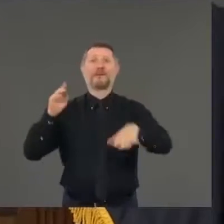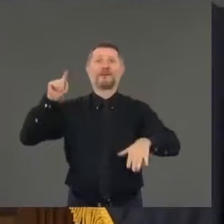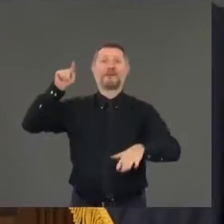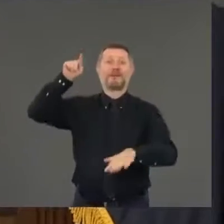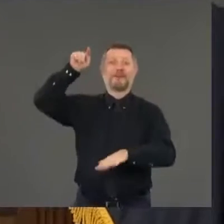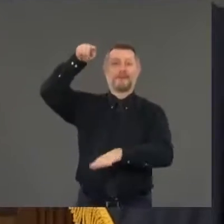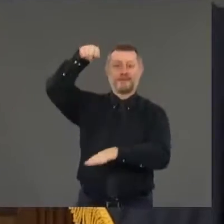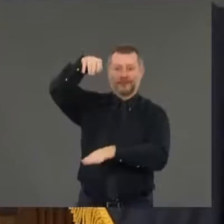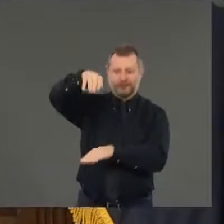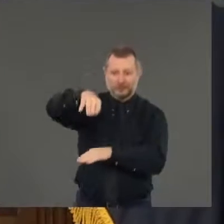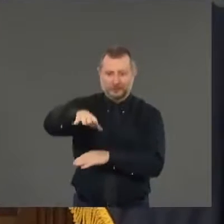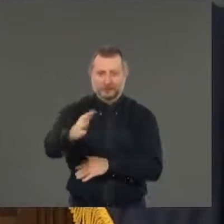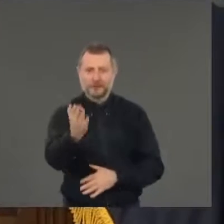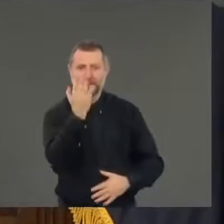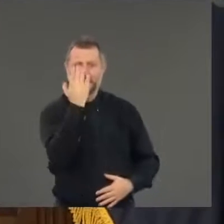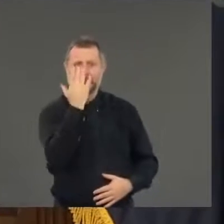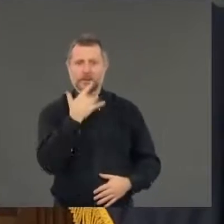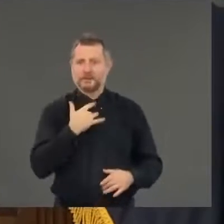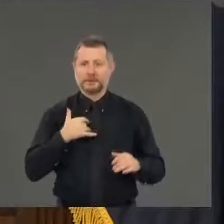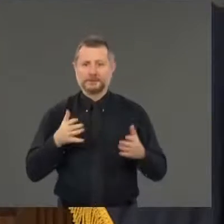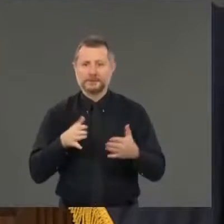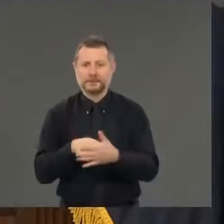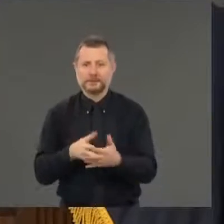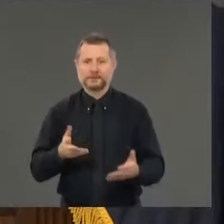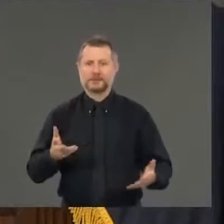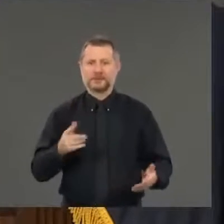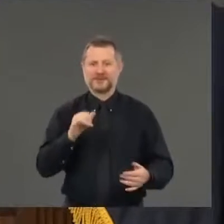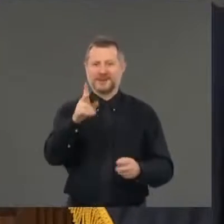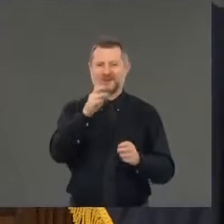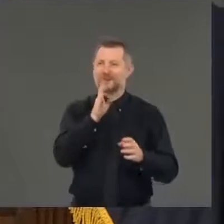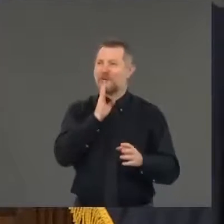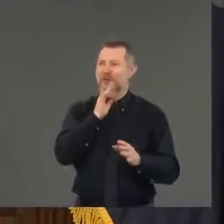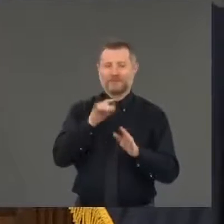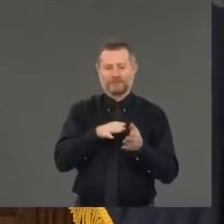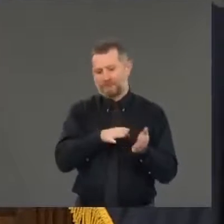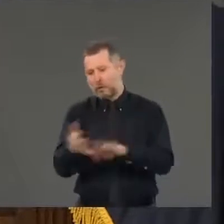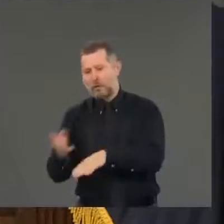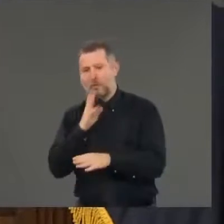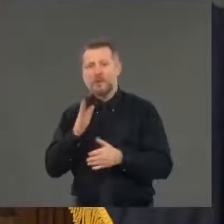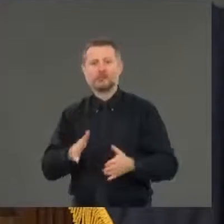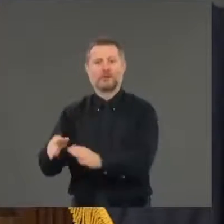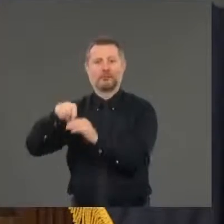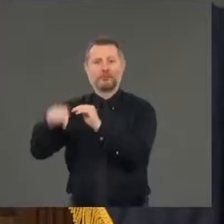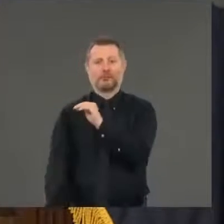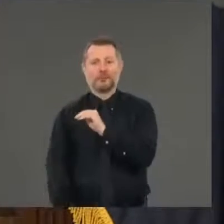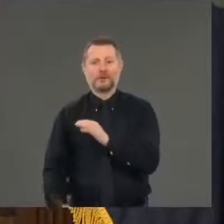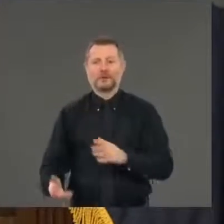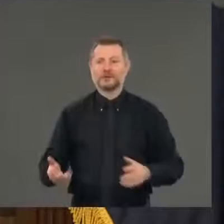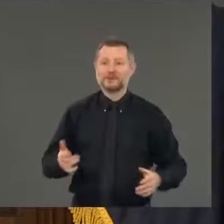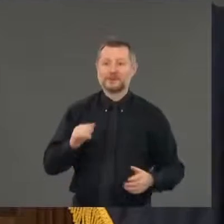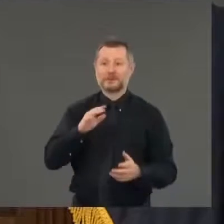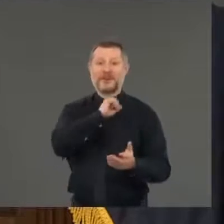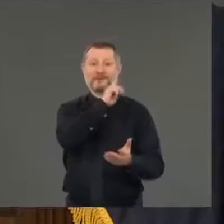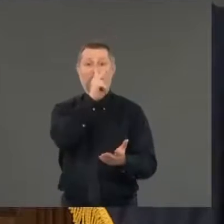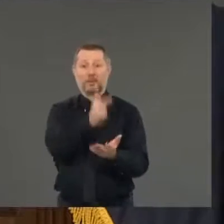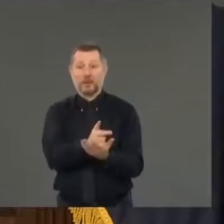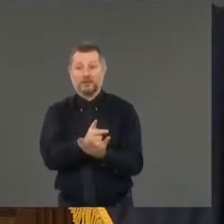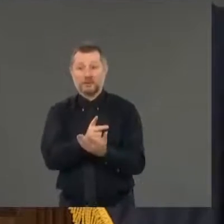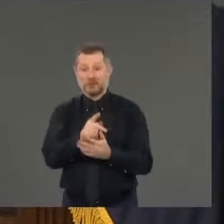just fall. Except you don't even have to fall, because you're in a tunnel that is